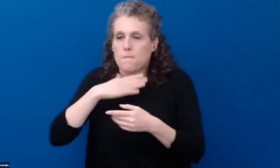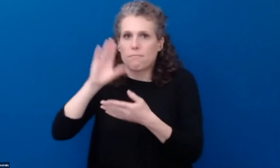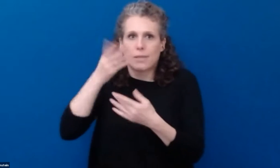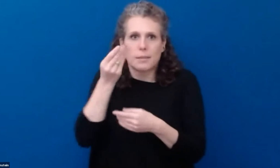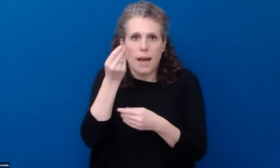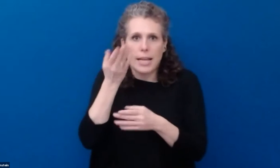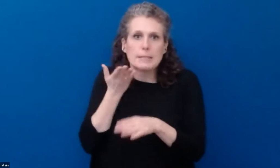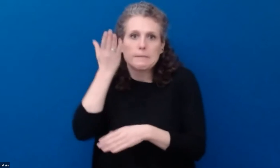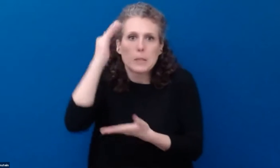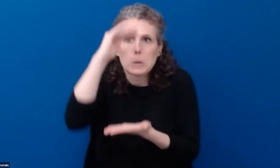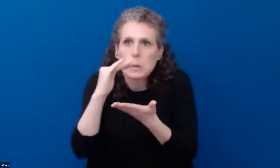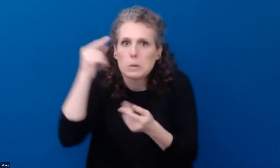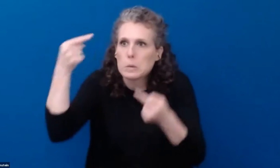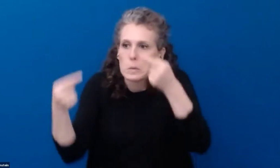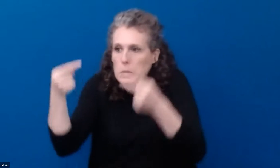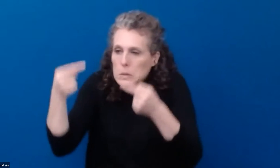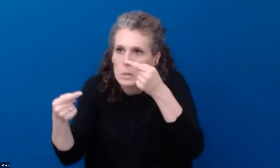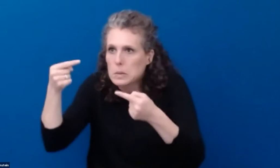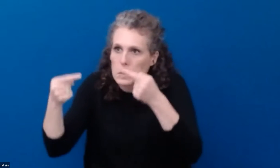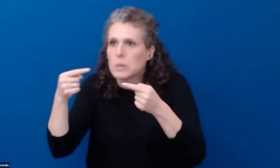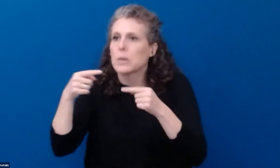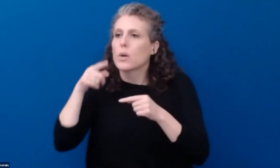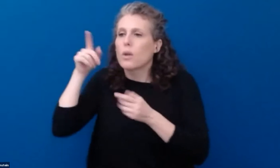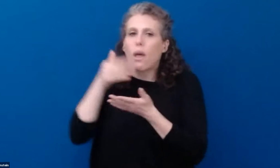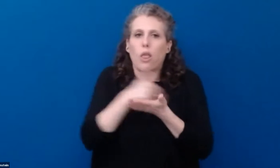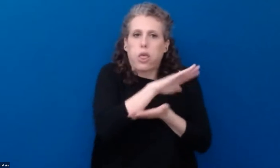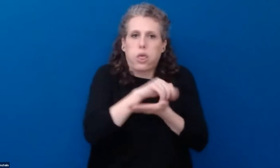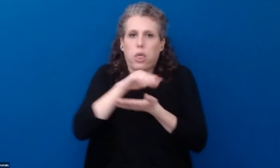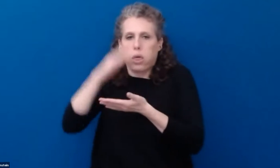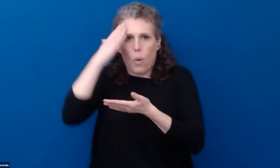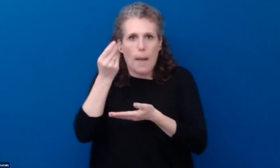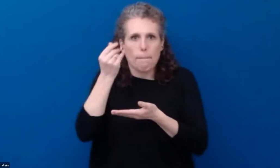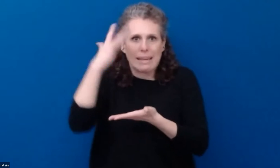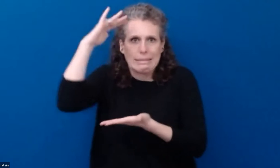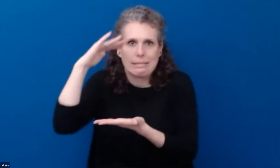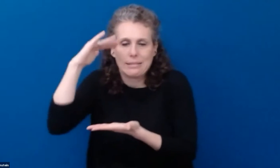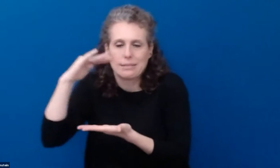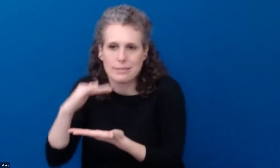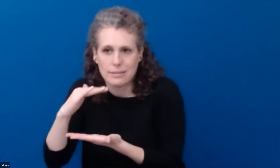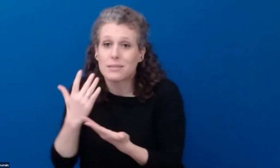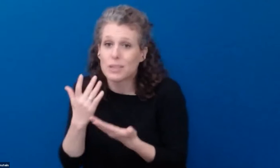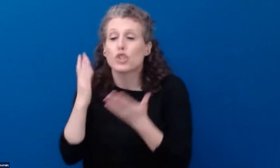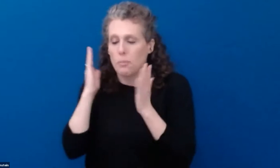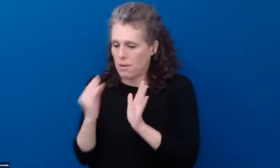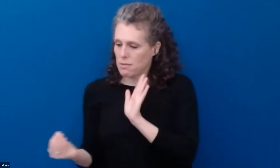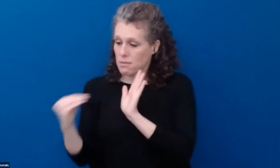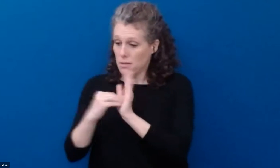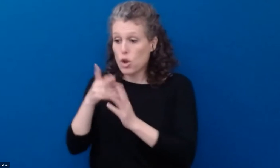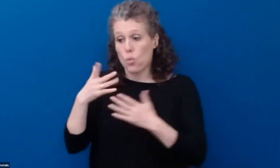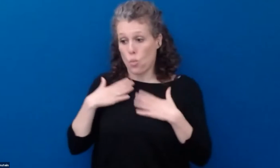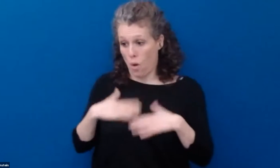it actually comes a step further. It's the stakeholders that need to require this in order for it to be included, in my